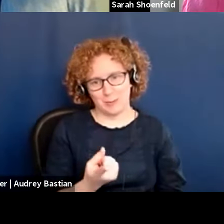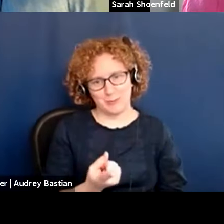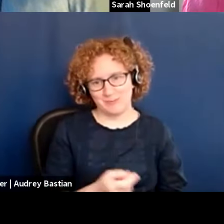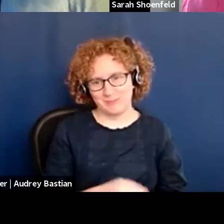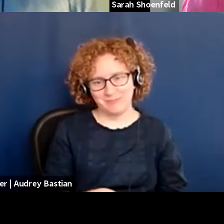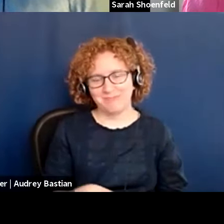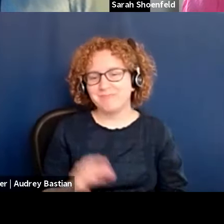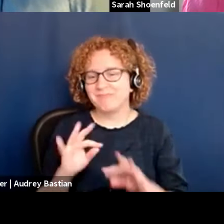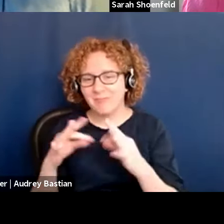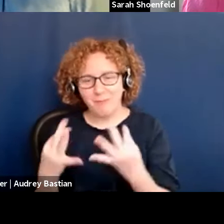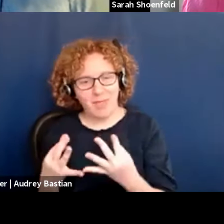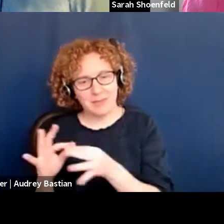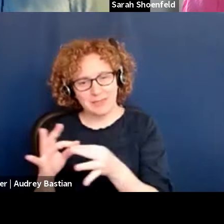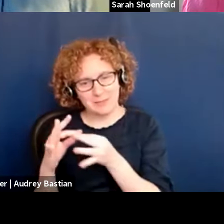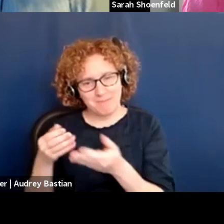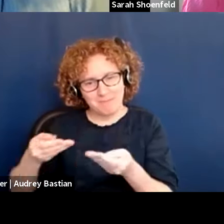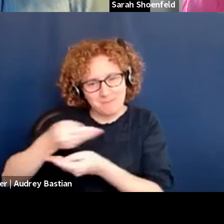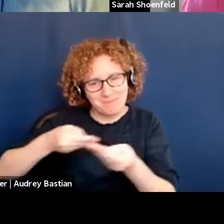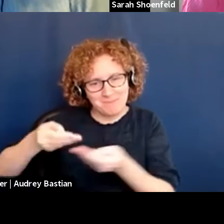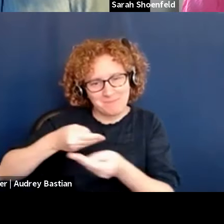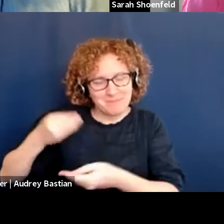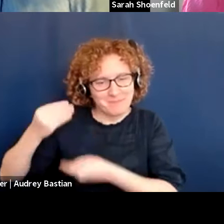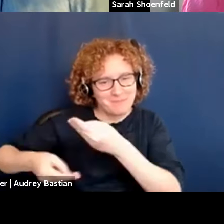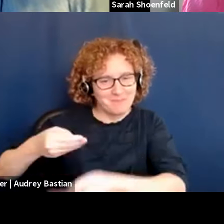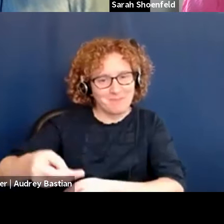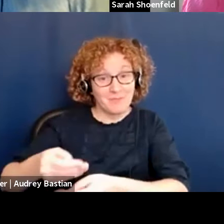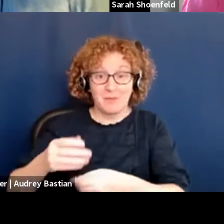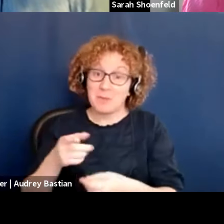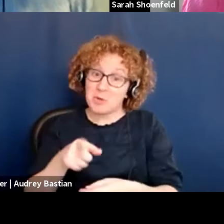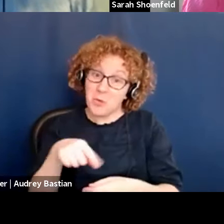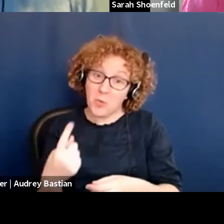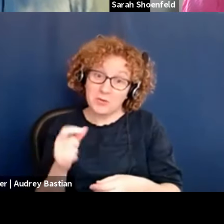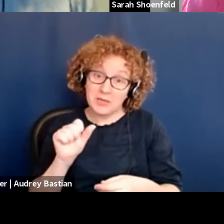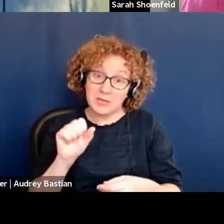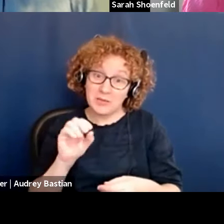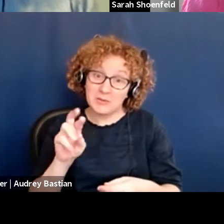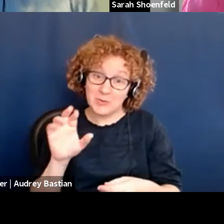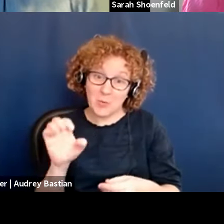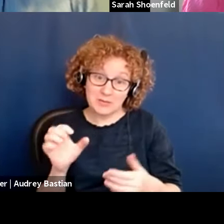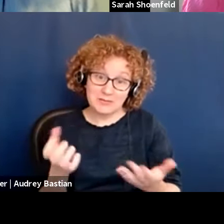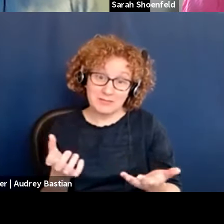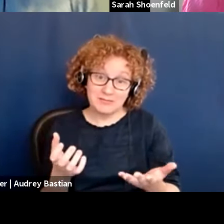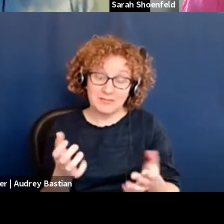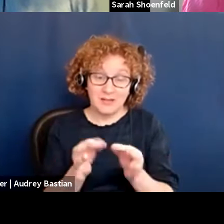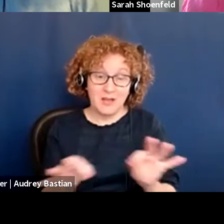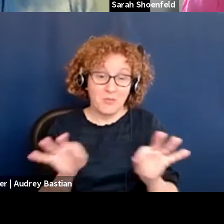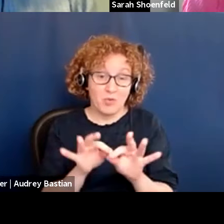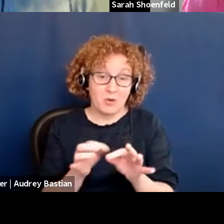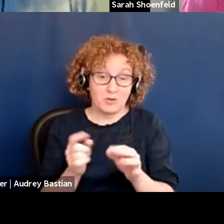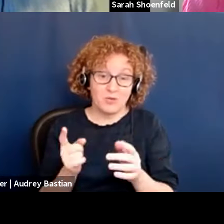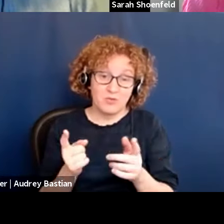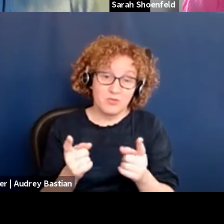they're in your family, and maybe you're the only source. And so, you know, it's important to get those